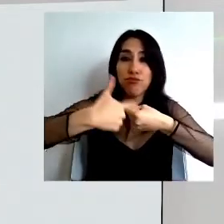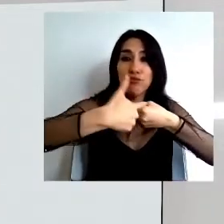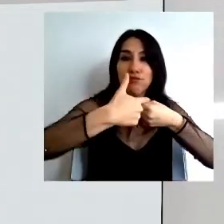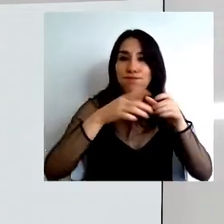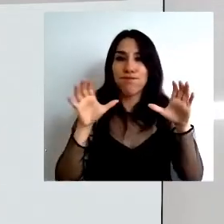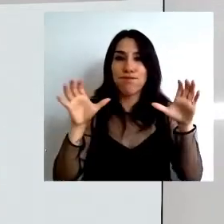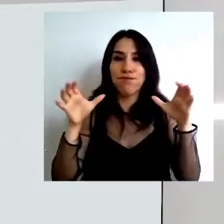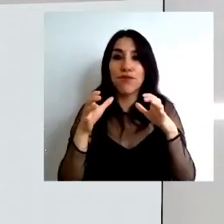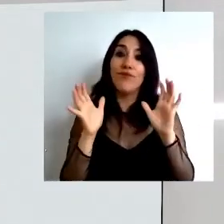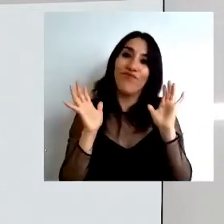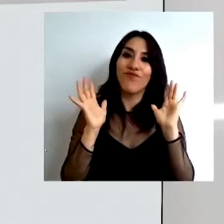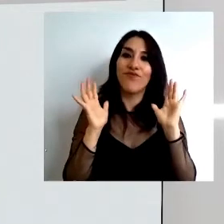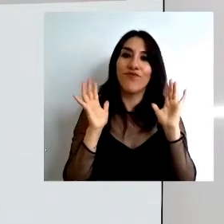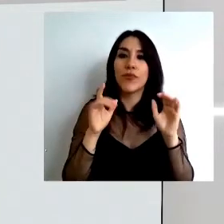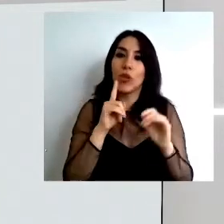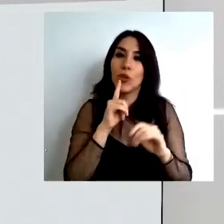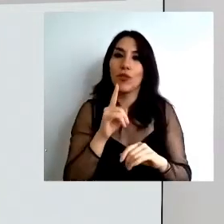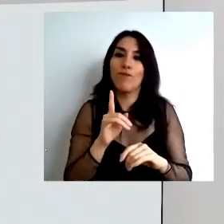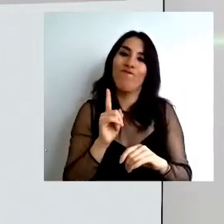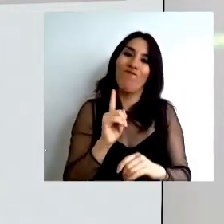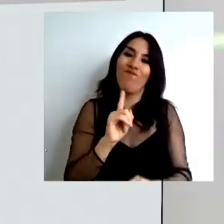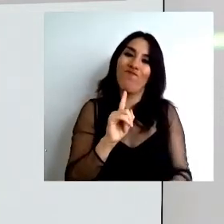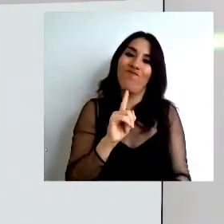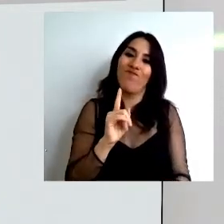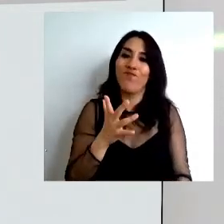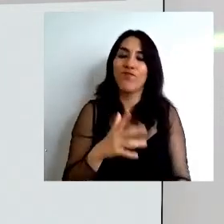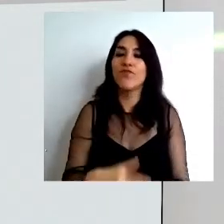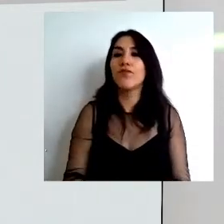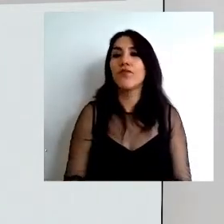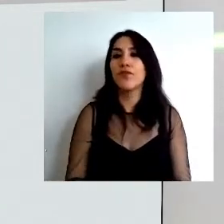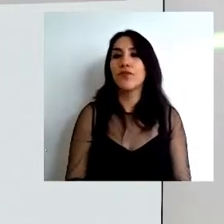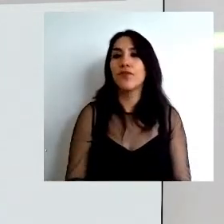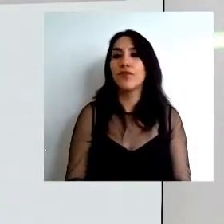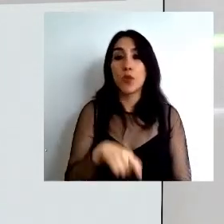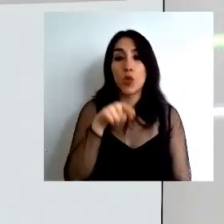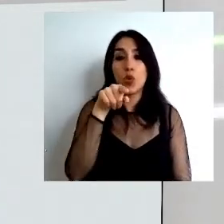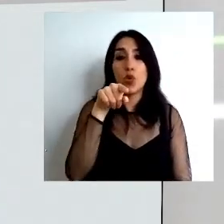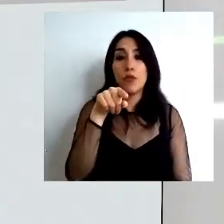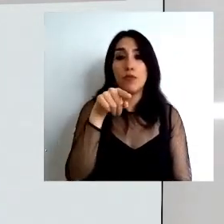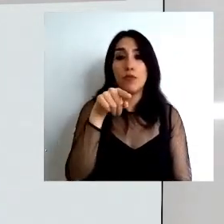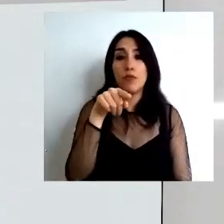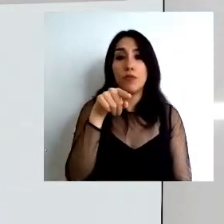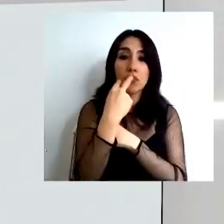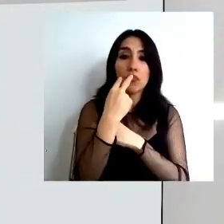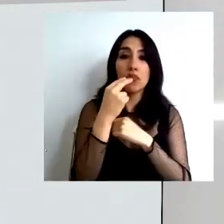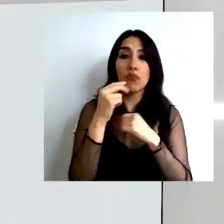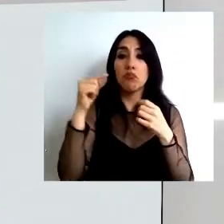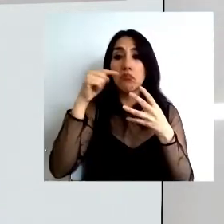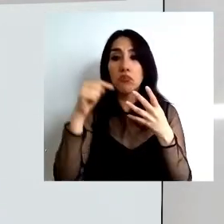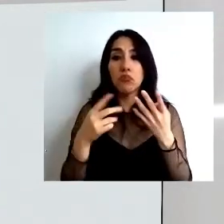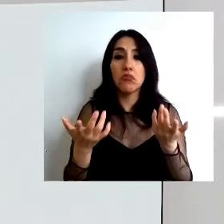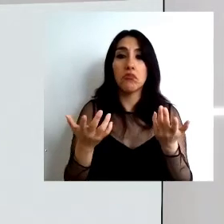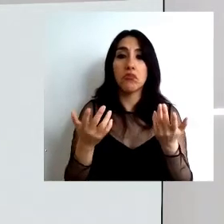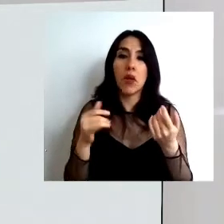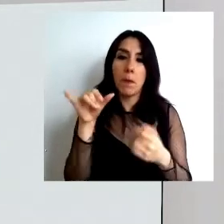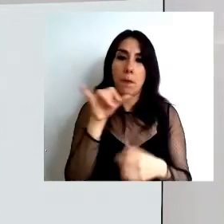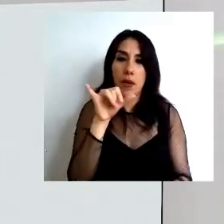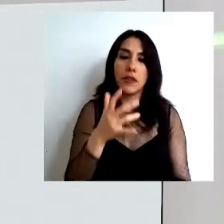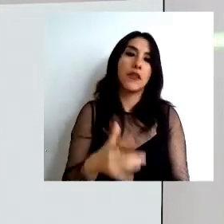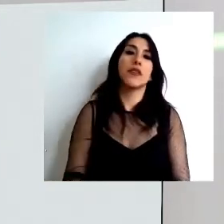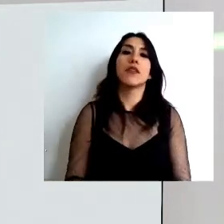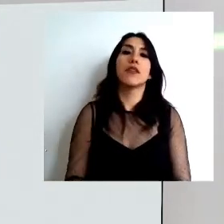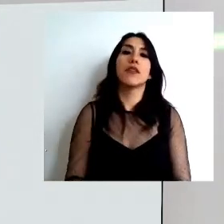between gaining the minimum relevant metrics and quality standards while enabling